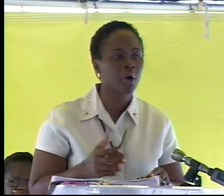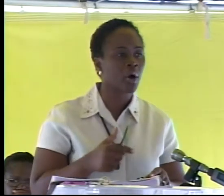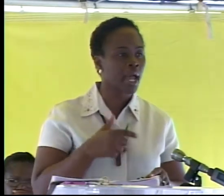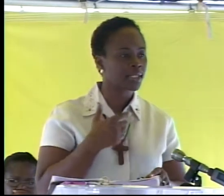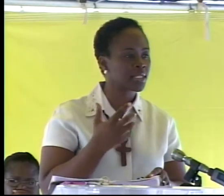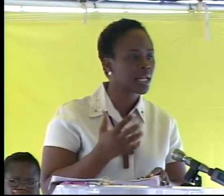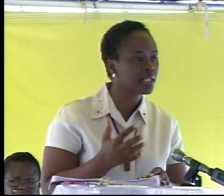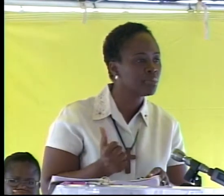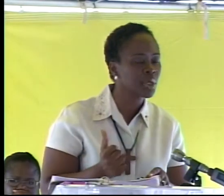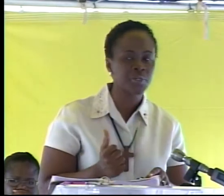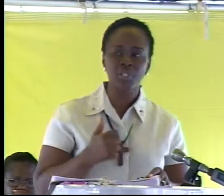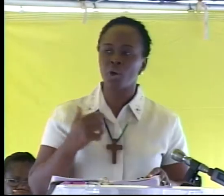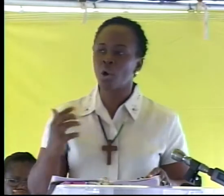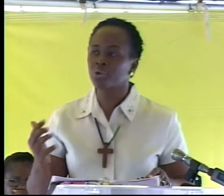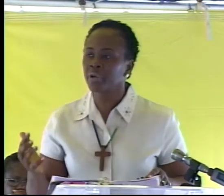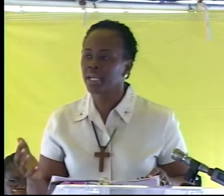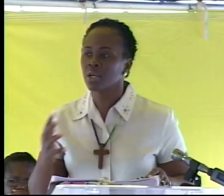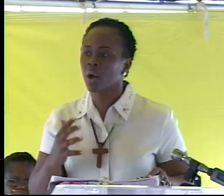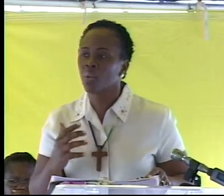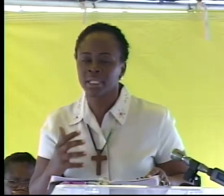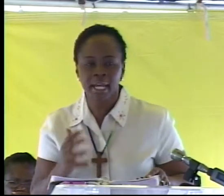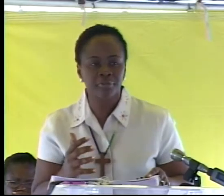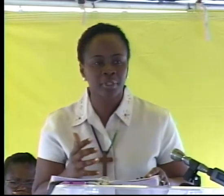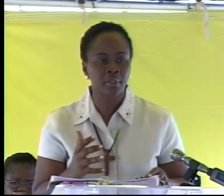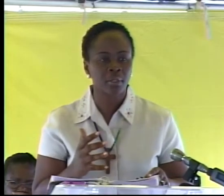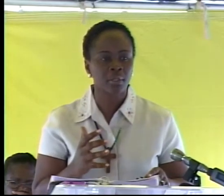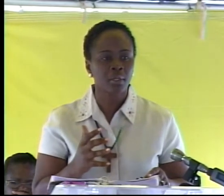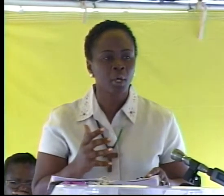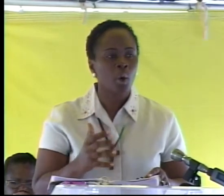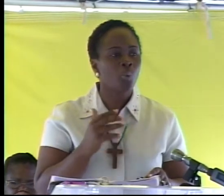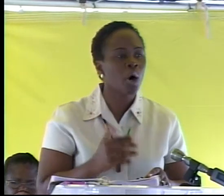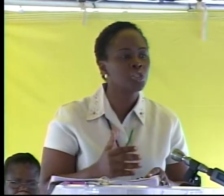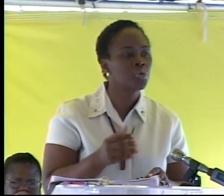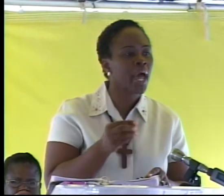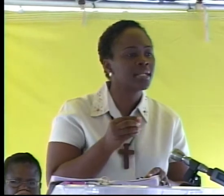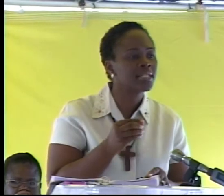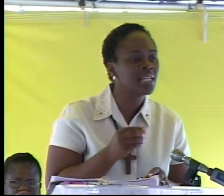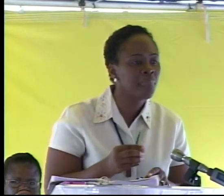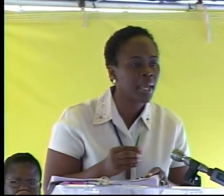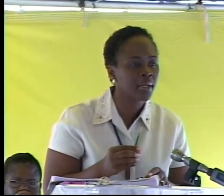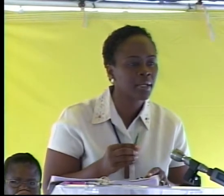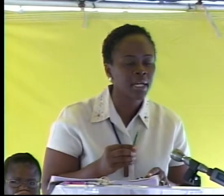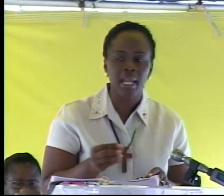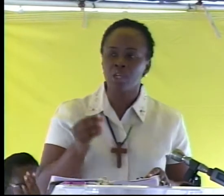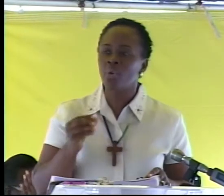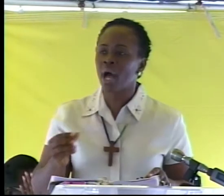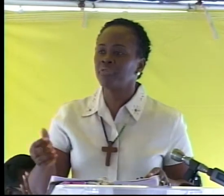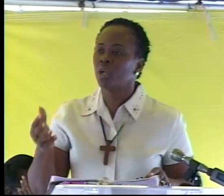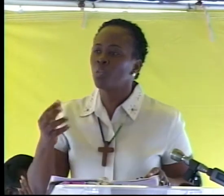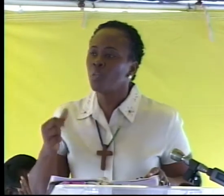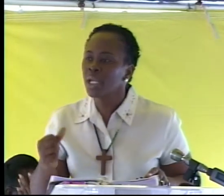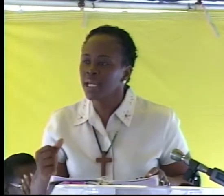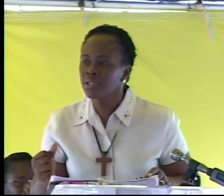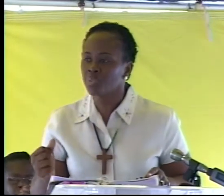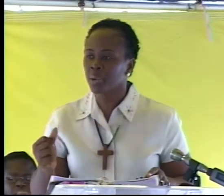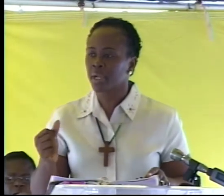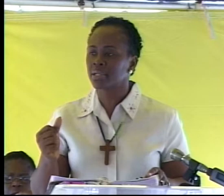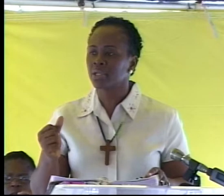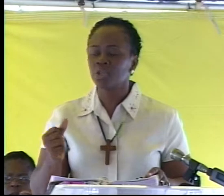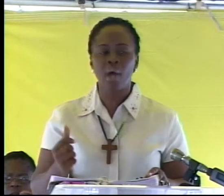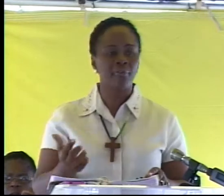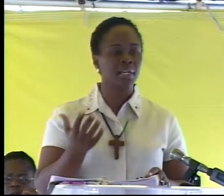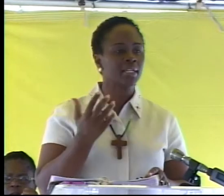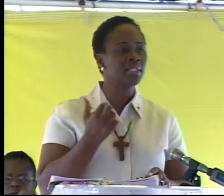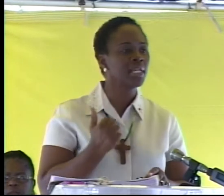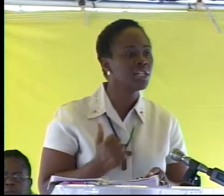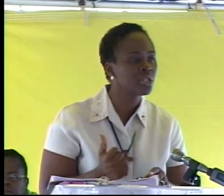favor or exercise mercy or grace or whatever once you exhibit that you have a willing spirit,